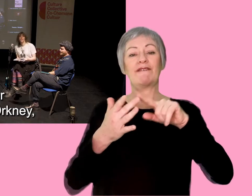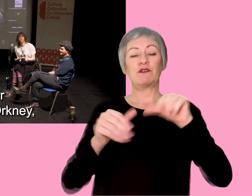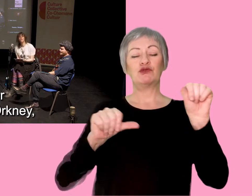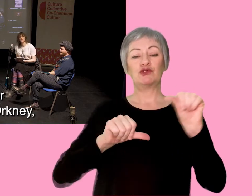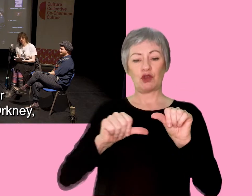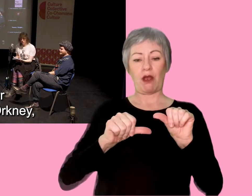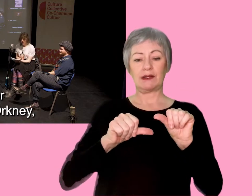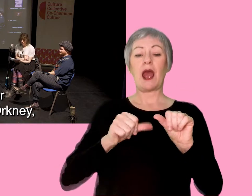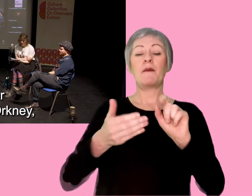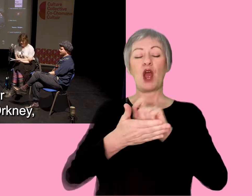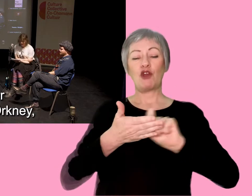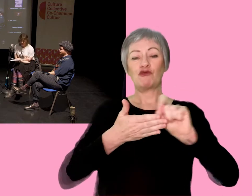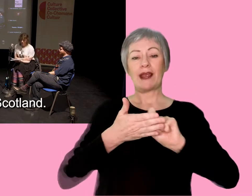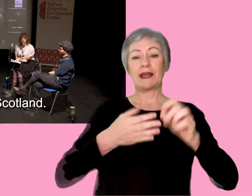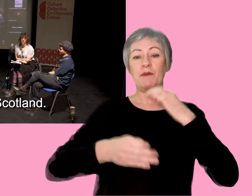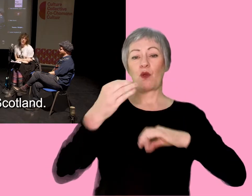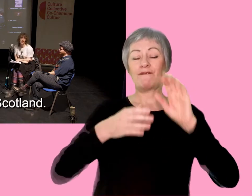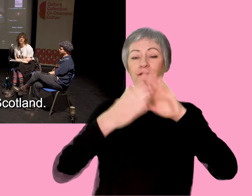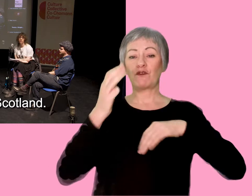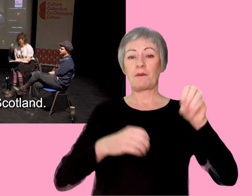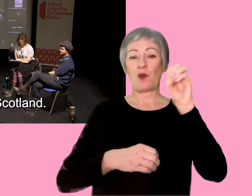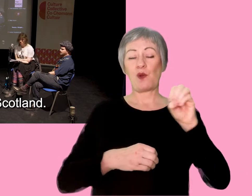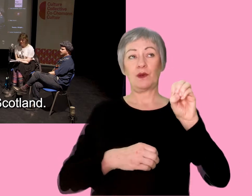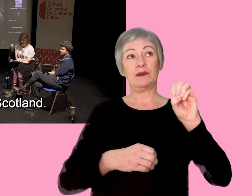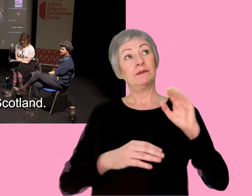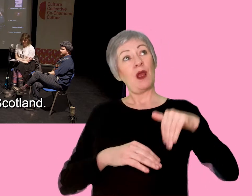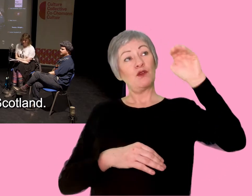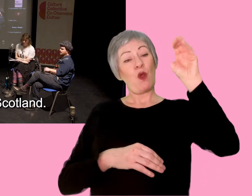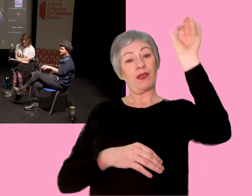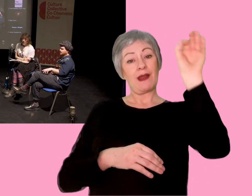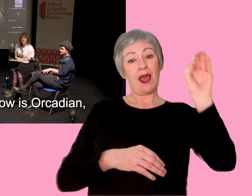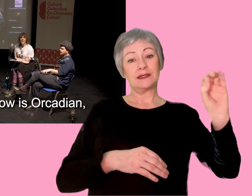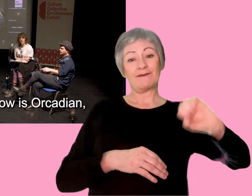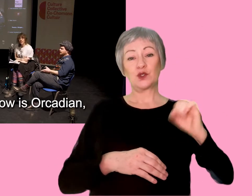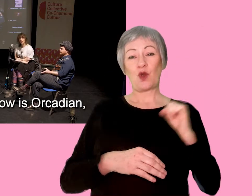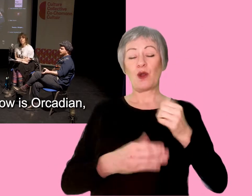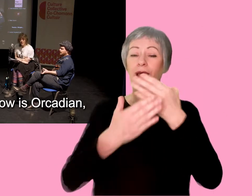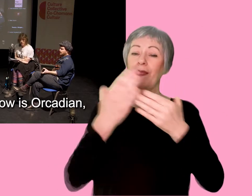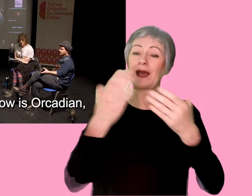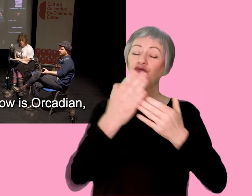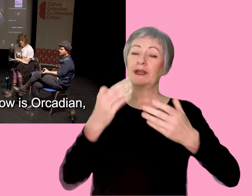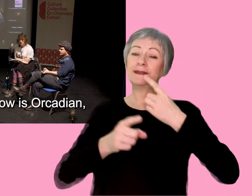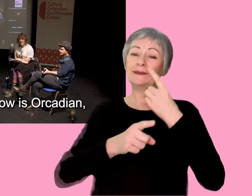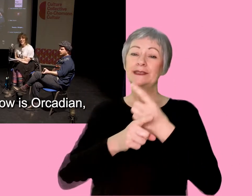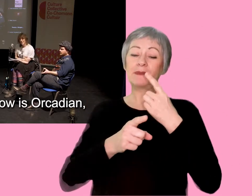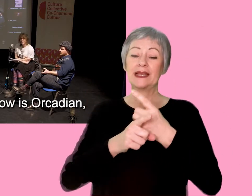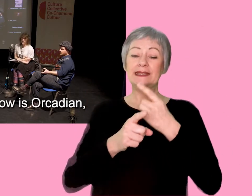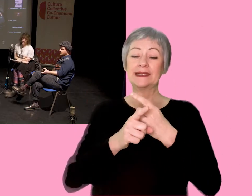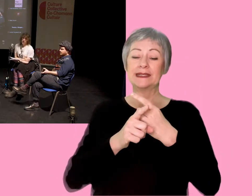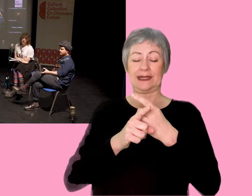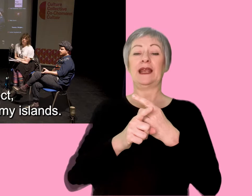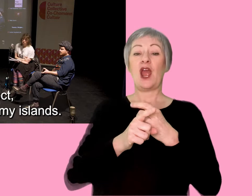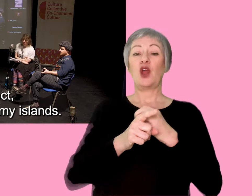I'm a writer and performer for Orkney, the Northern Isles of Scotland. The language I'm speaking now is